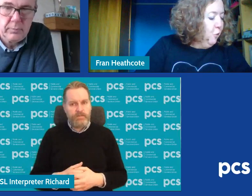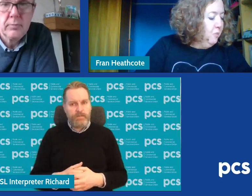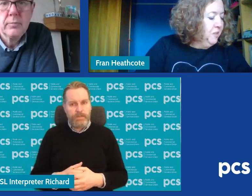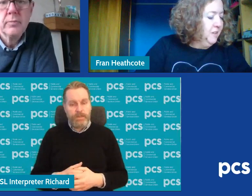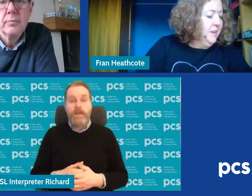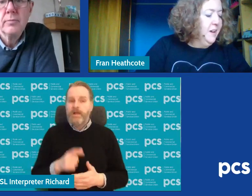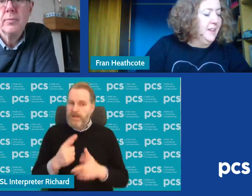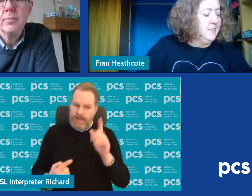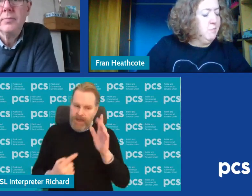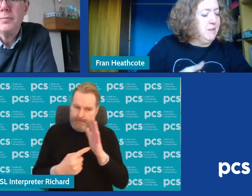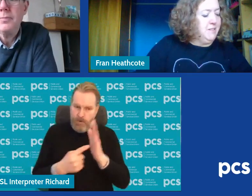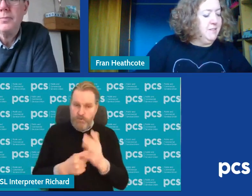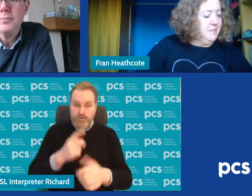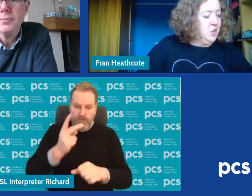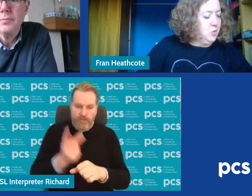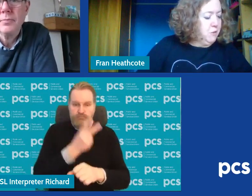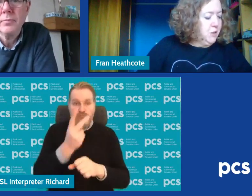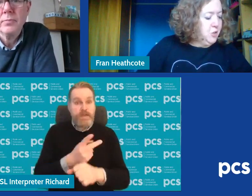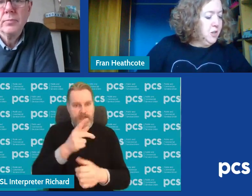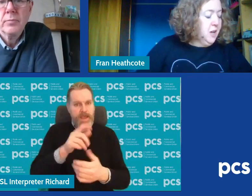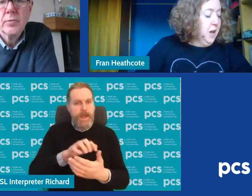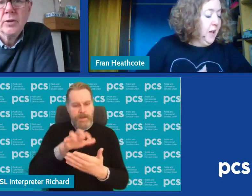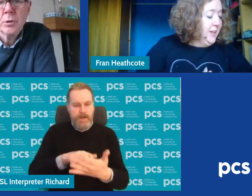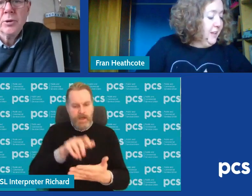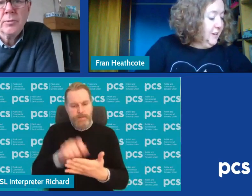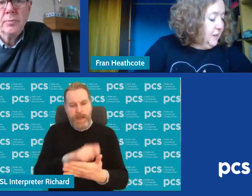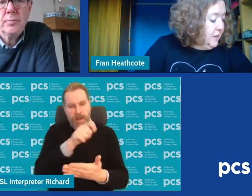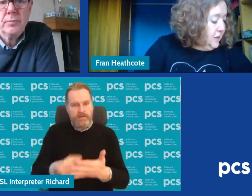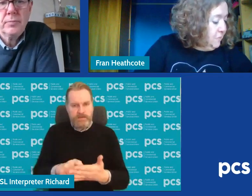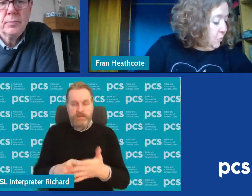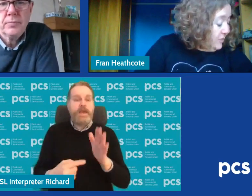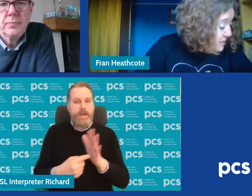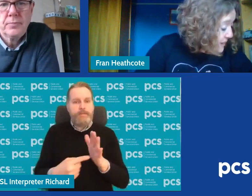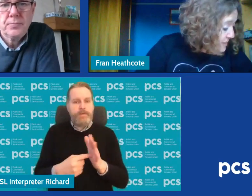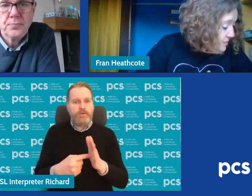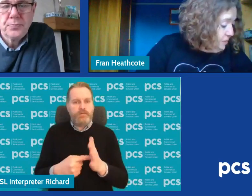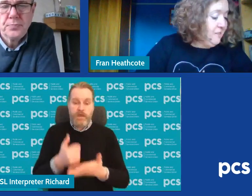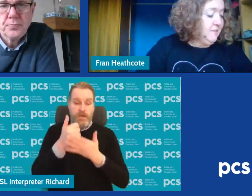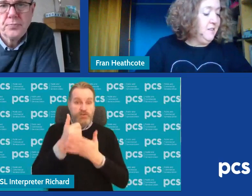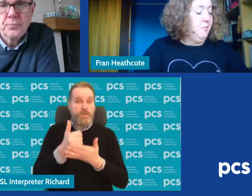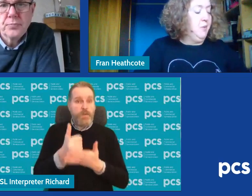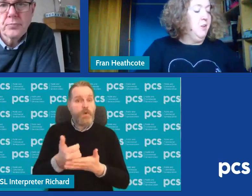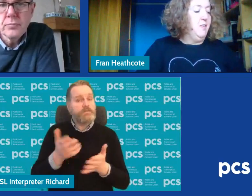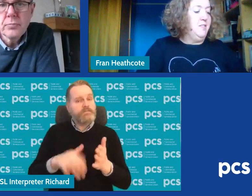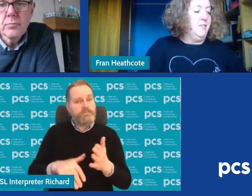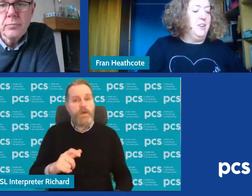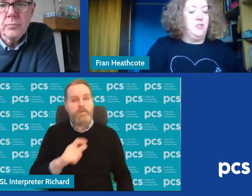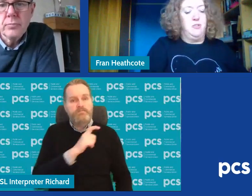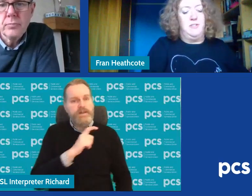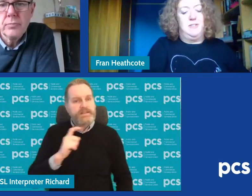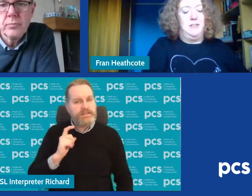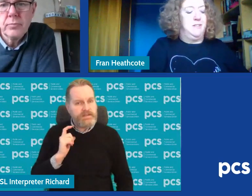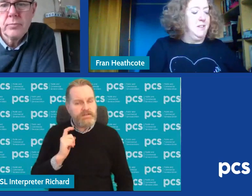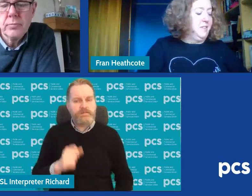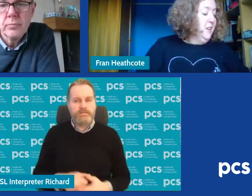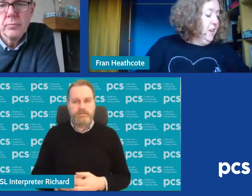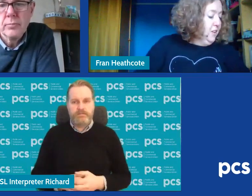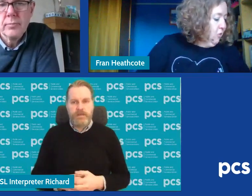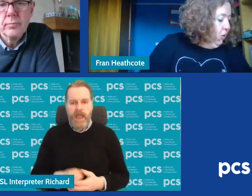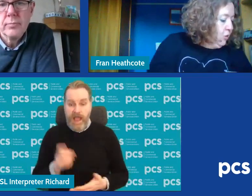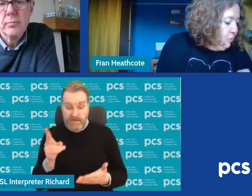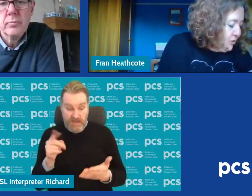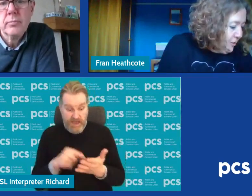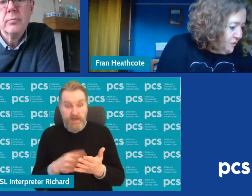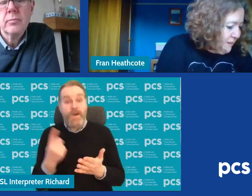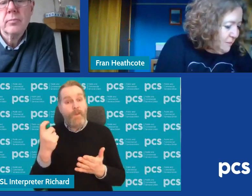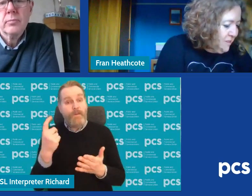ballot forms in, and that's in Preston Central branch. And then once again, solidarity from the Office of National Statistics.